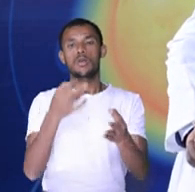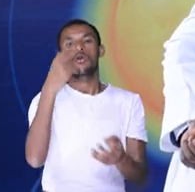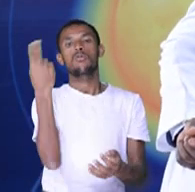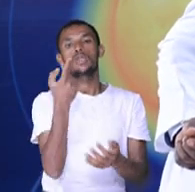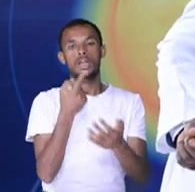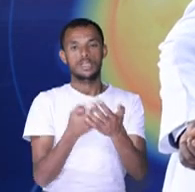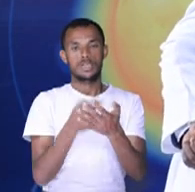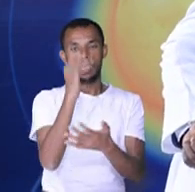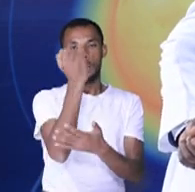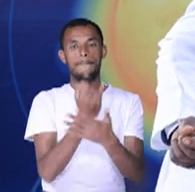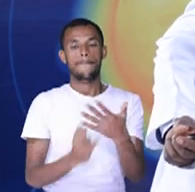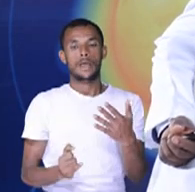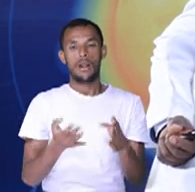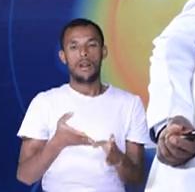figure.